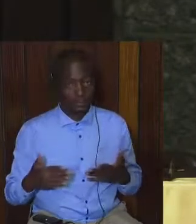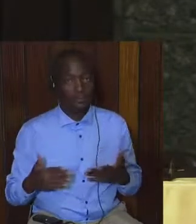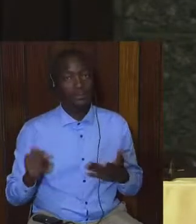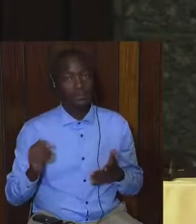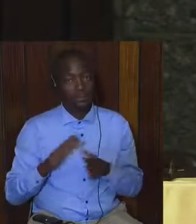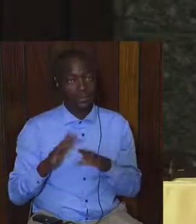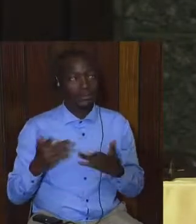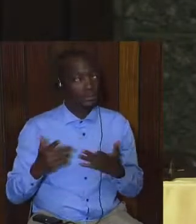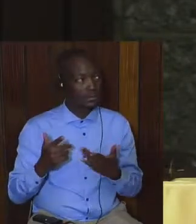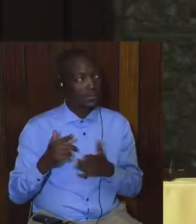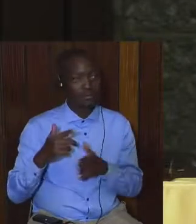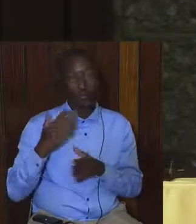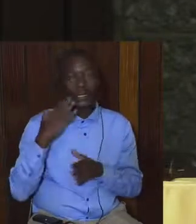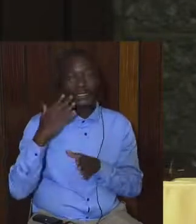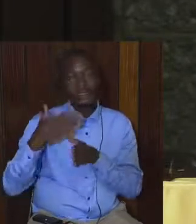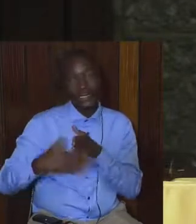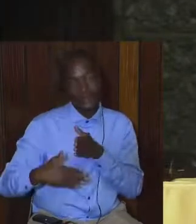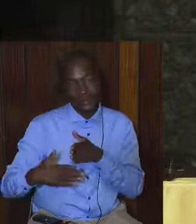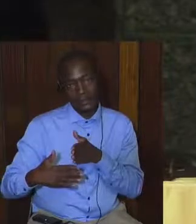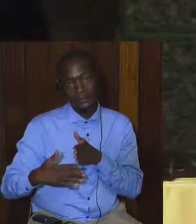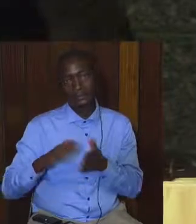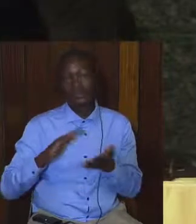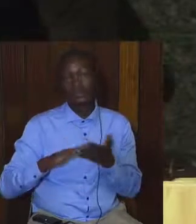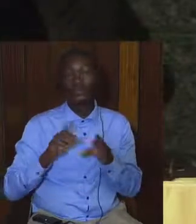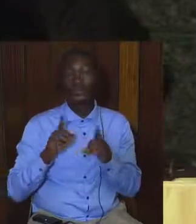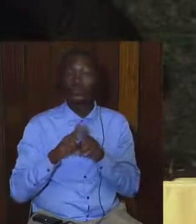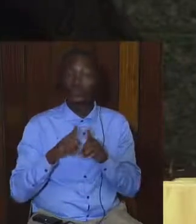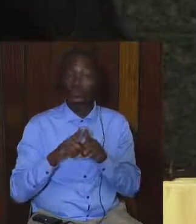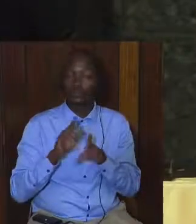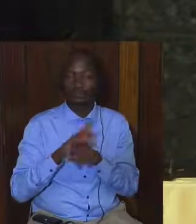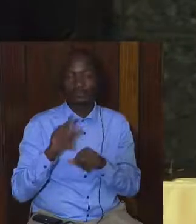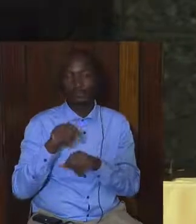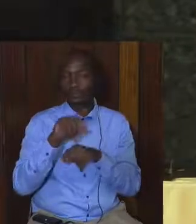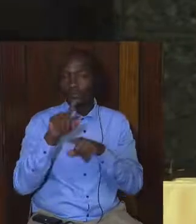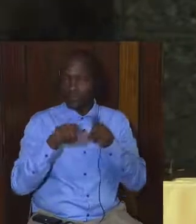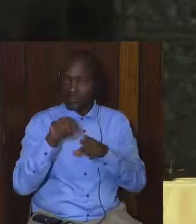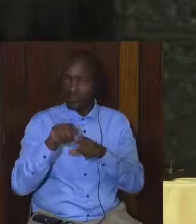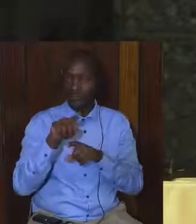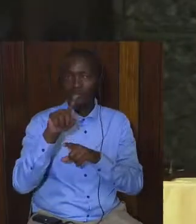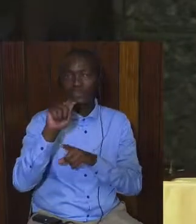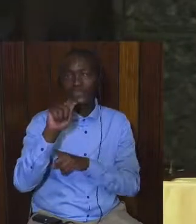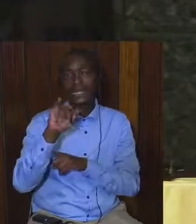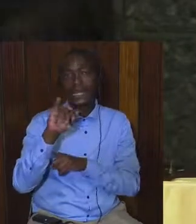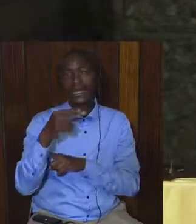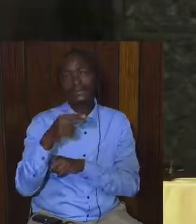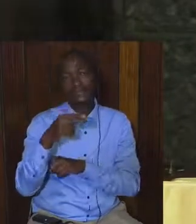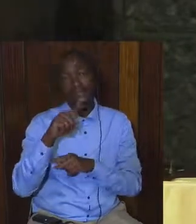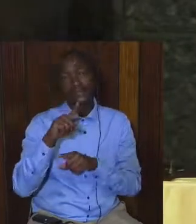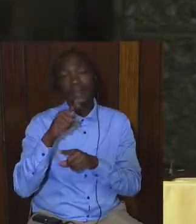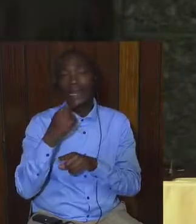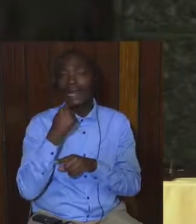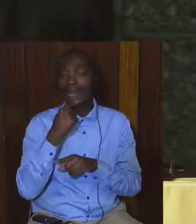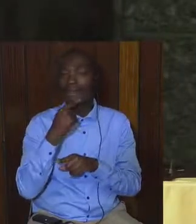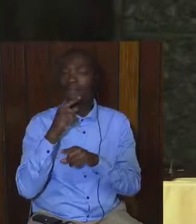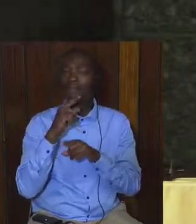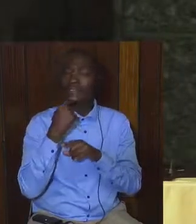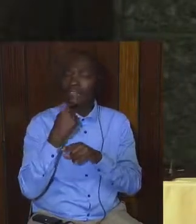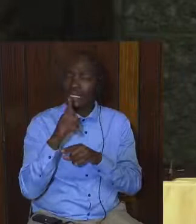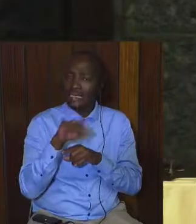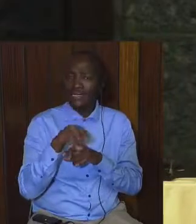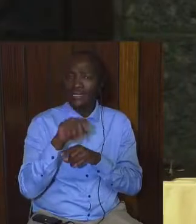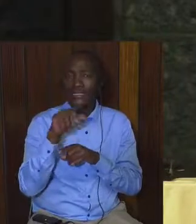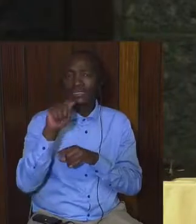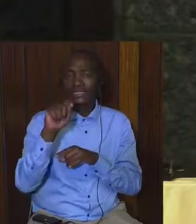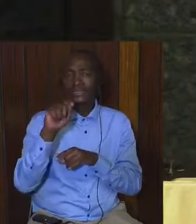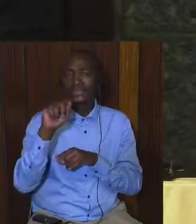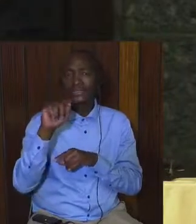is envisaged to end. Then, Chair, also there is questions on the TIH. I have indicated that the TIH has